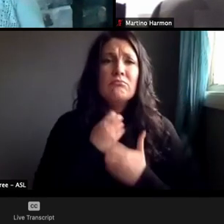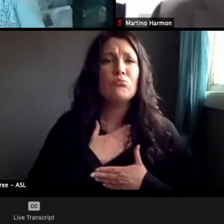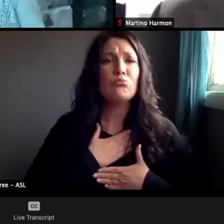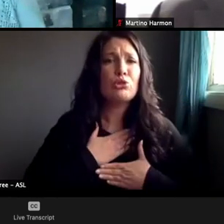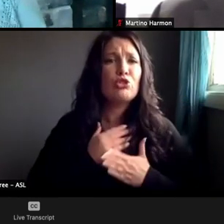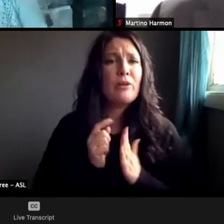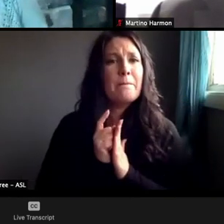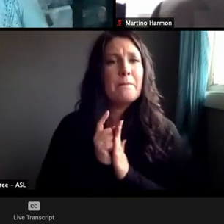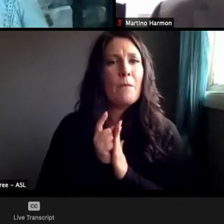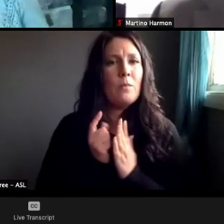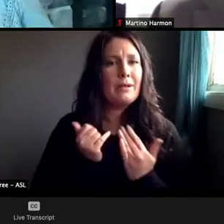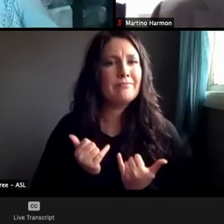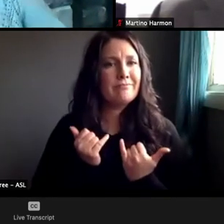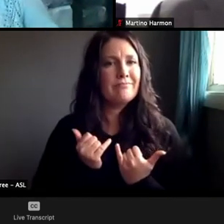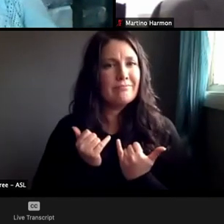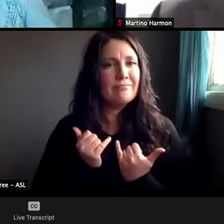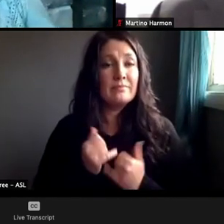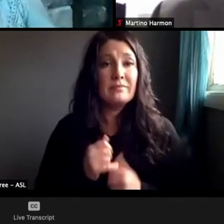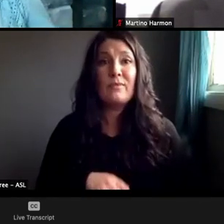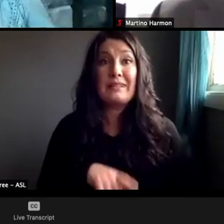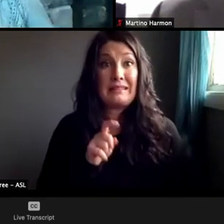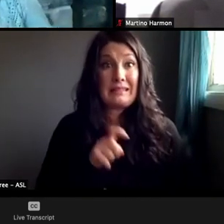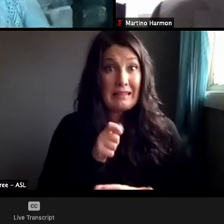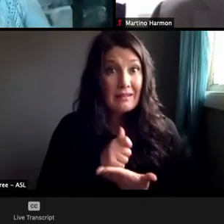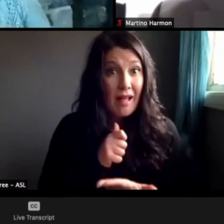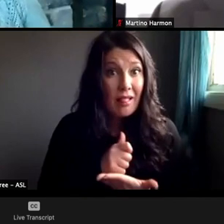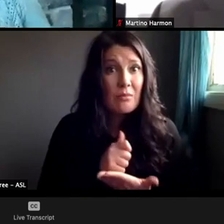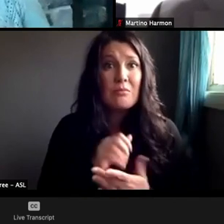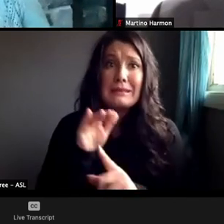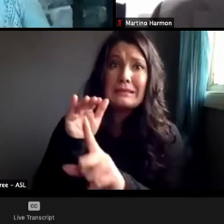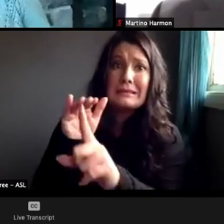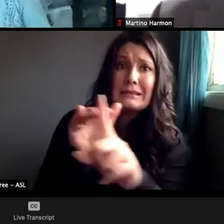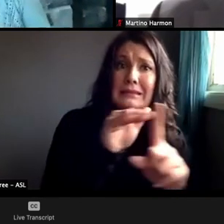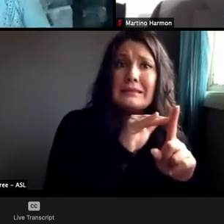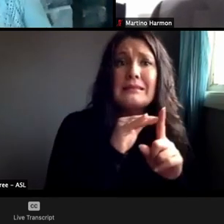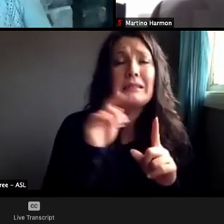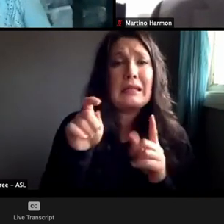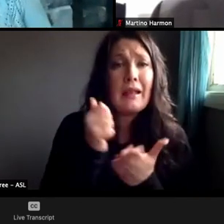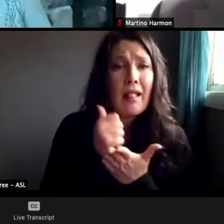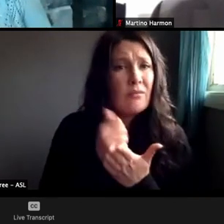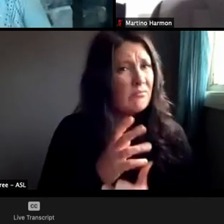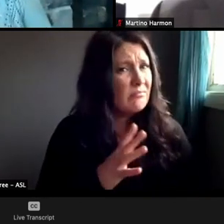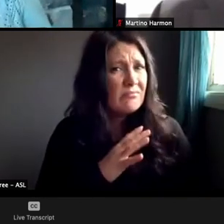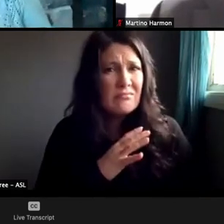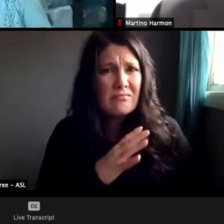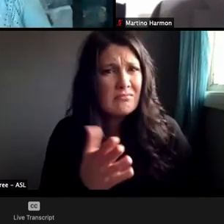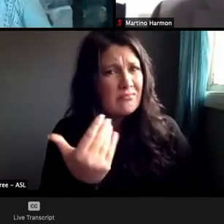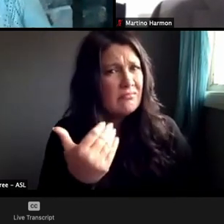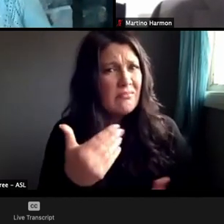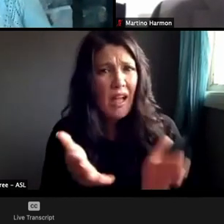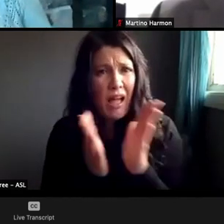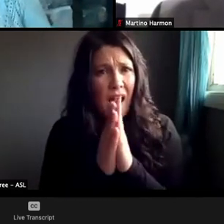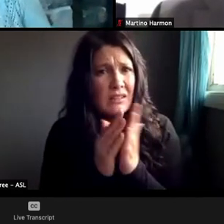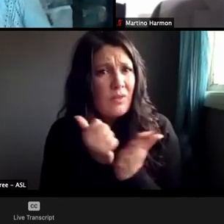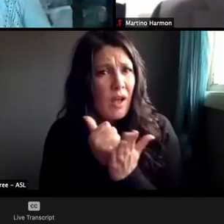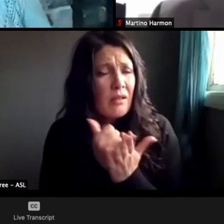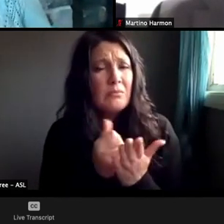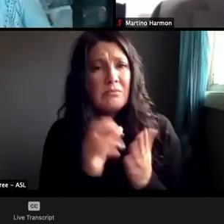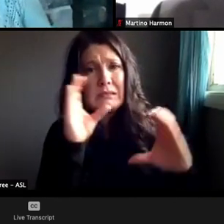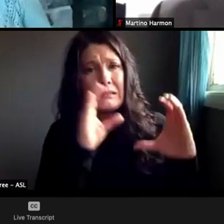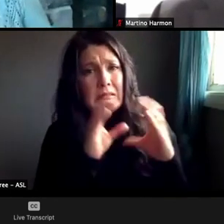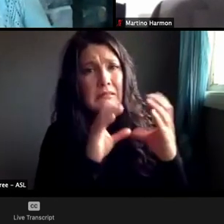accept help when needed. Seek additional support and comfort from your family, your friends, colleagues, and mental